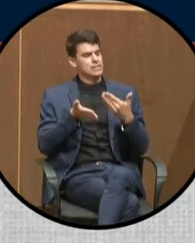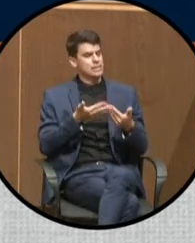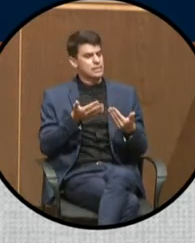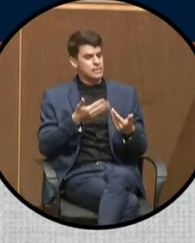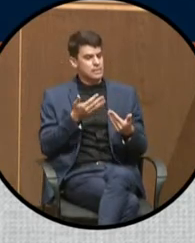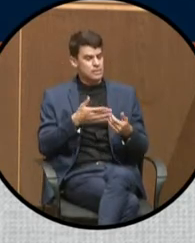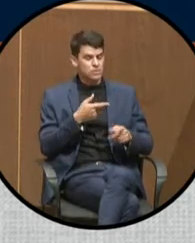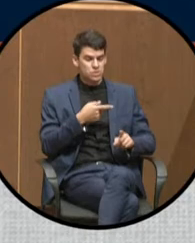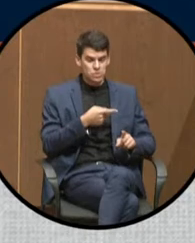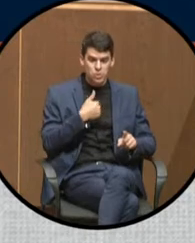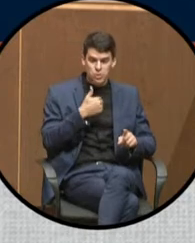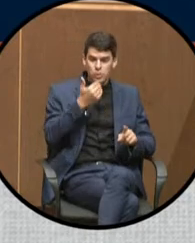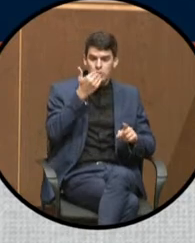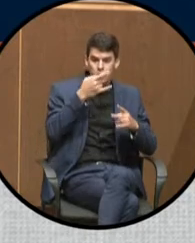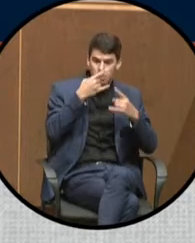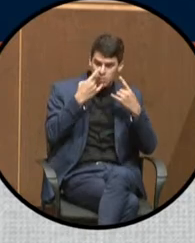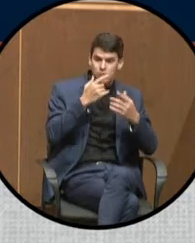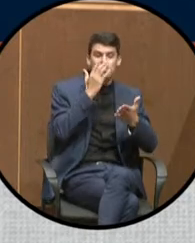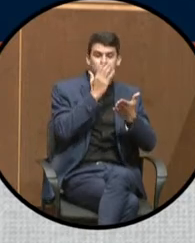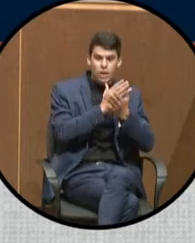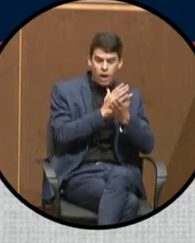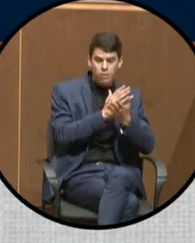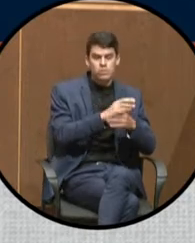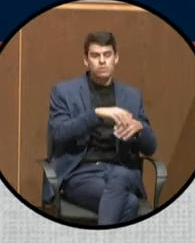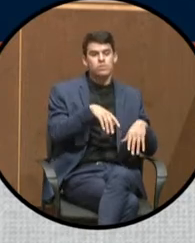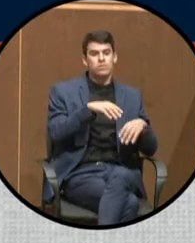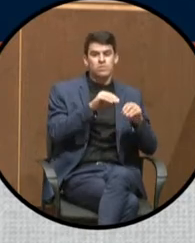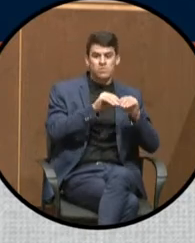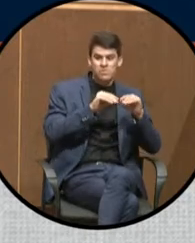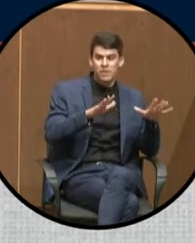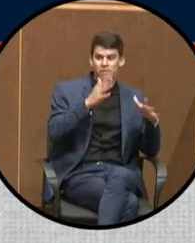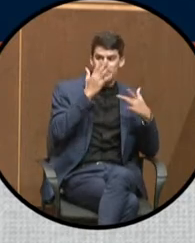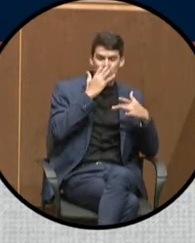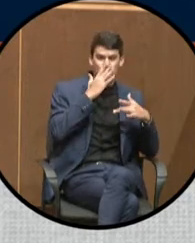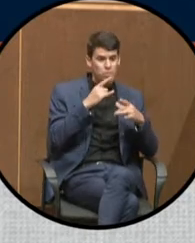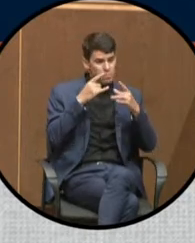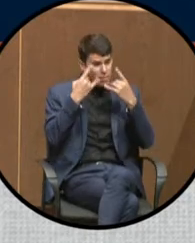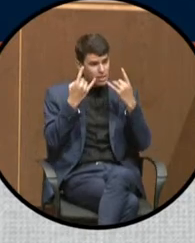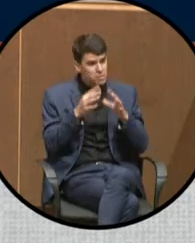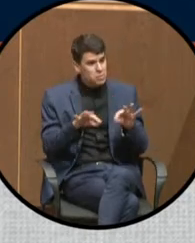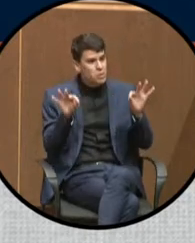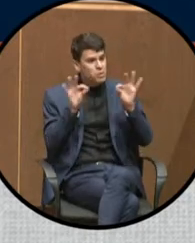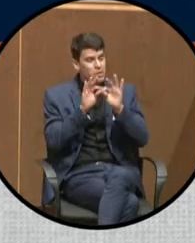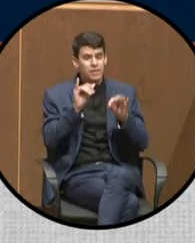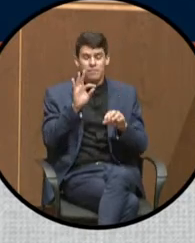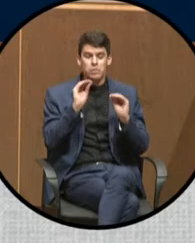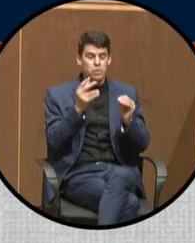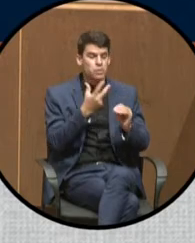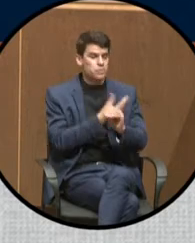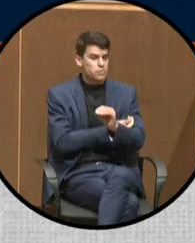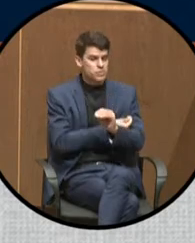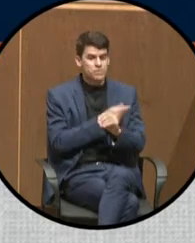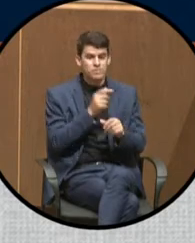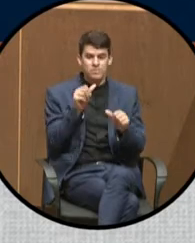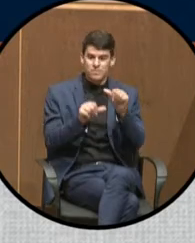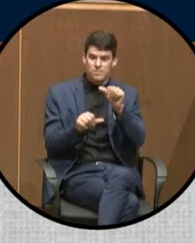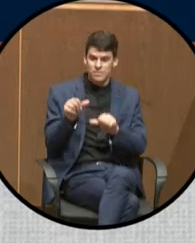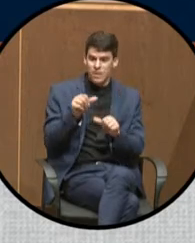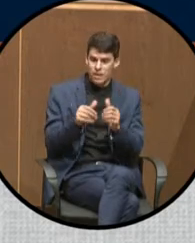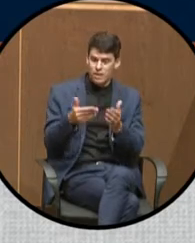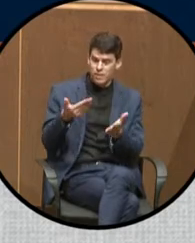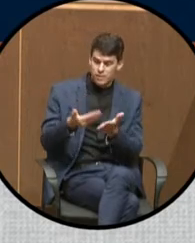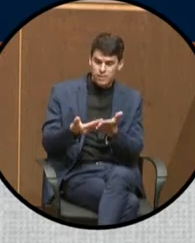way to stop the spread of infections, masking is vital in the absence of vaccination. The science say